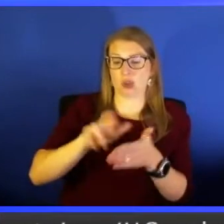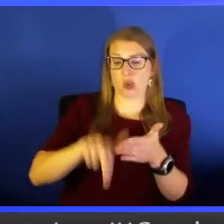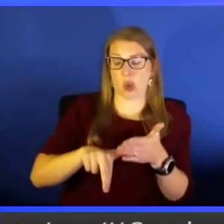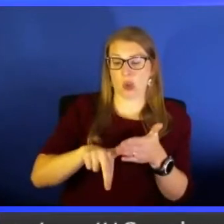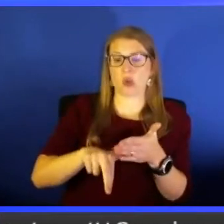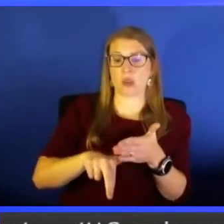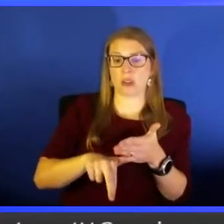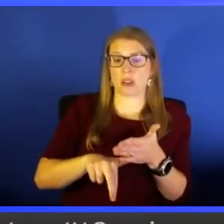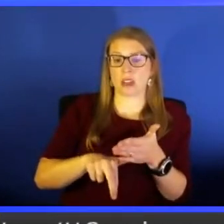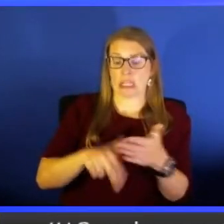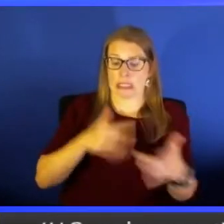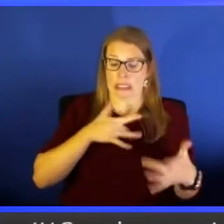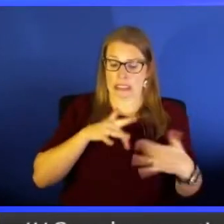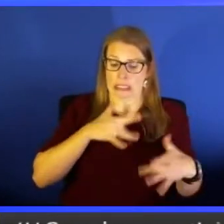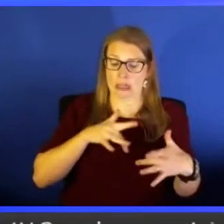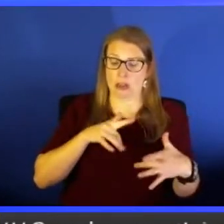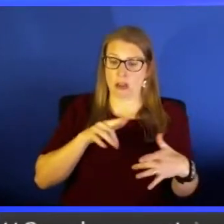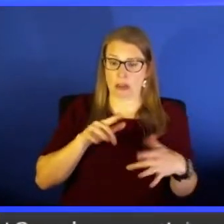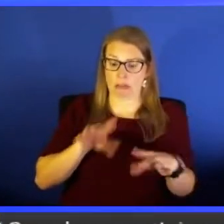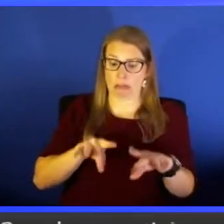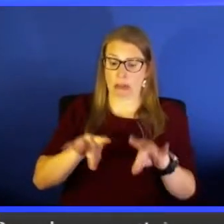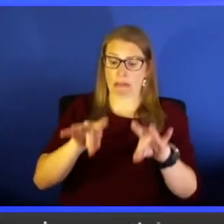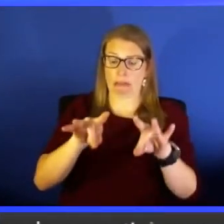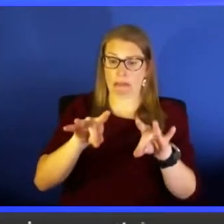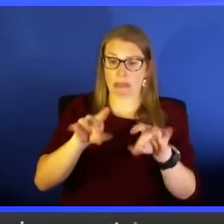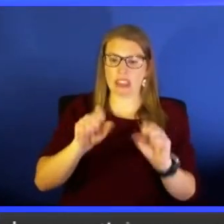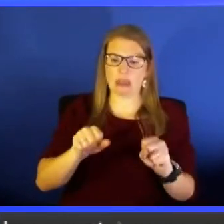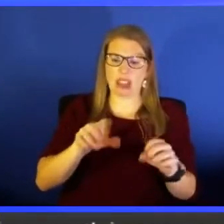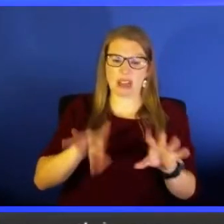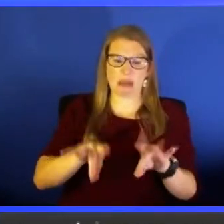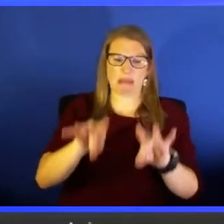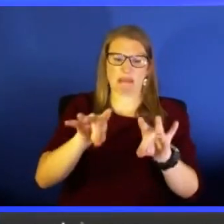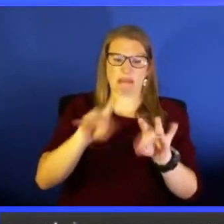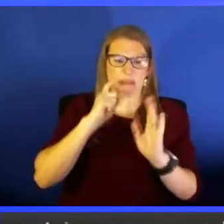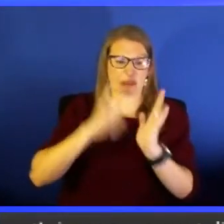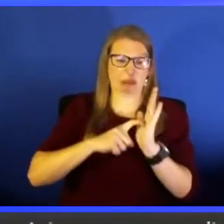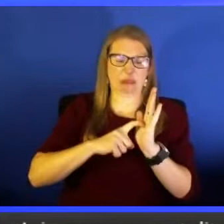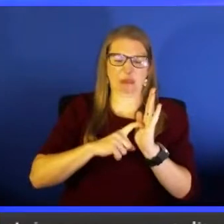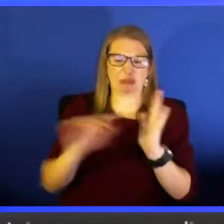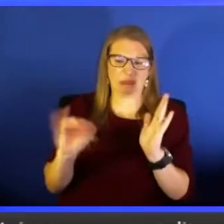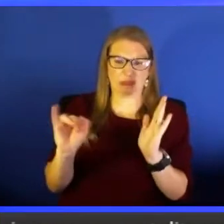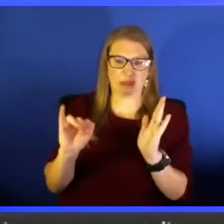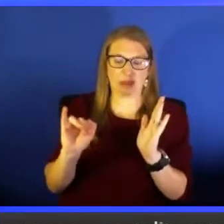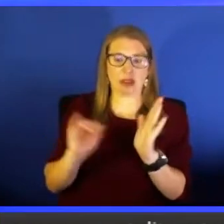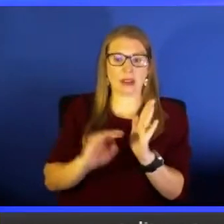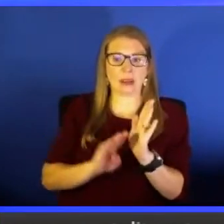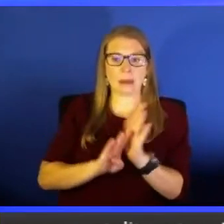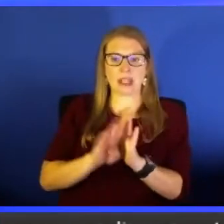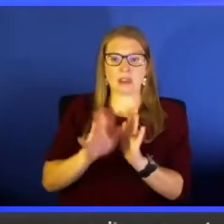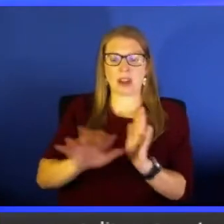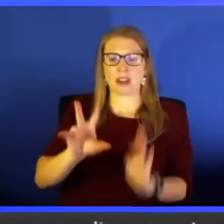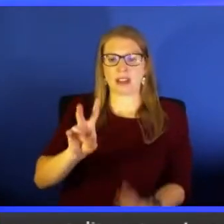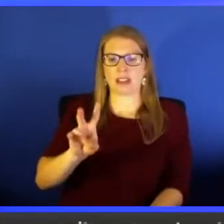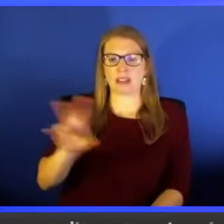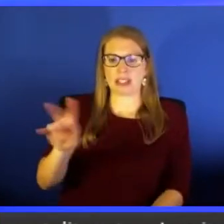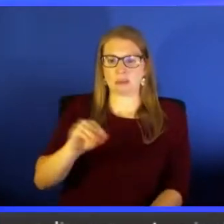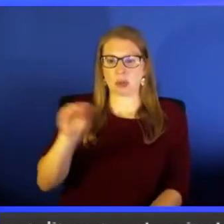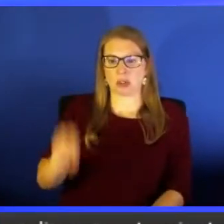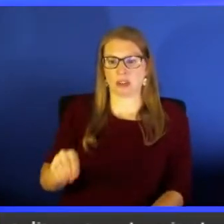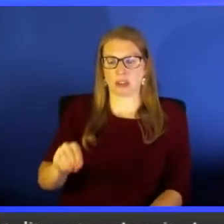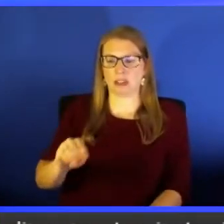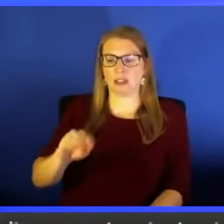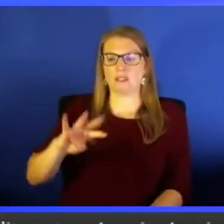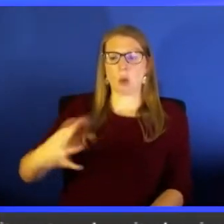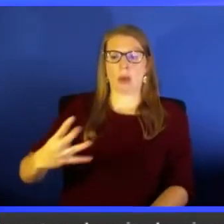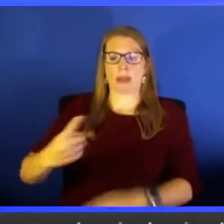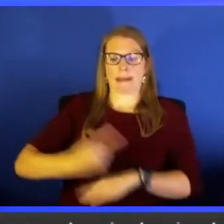the sensitivity, the ability to pick up an infection really peaked at about 77% by day 4. So people